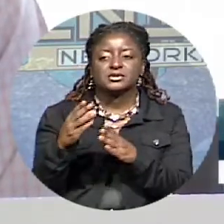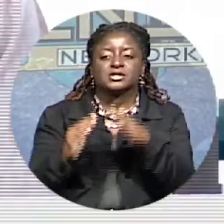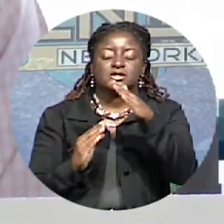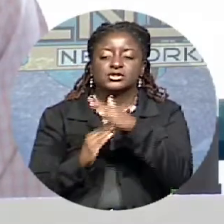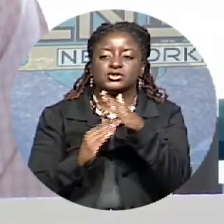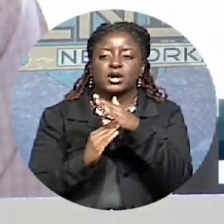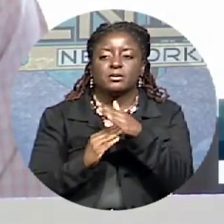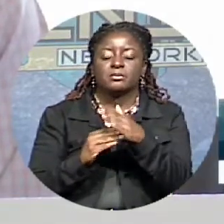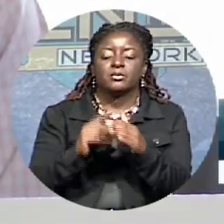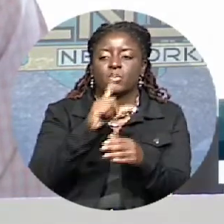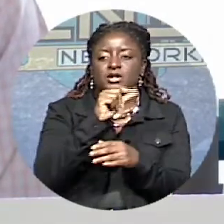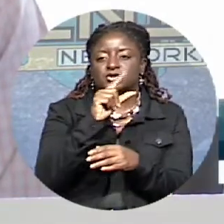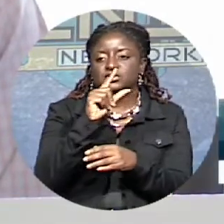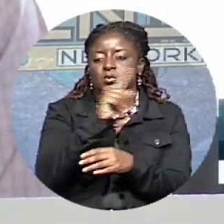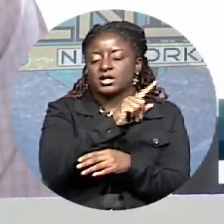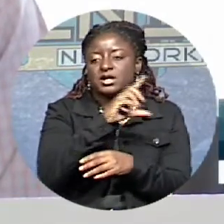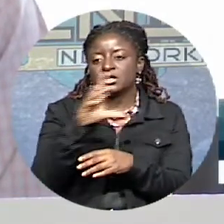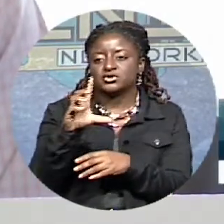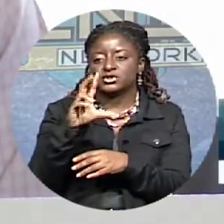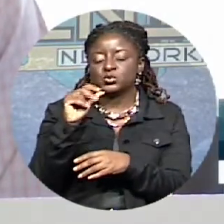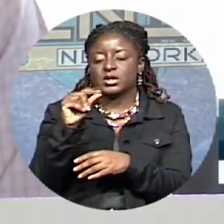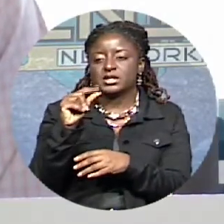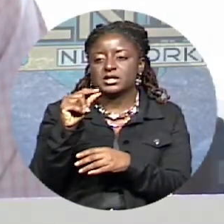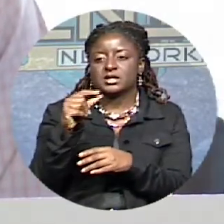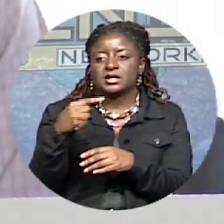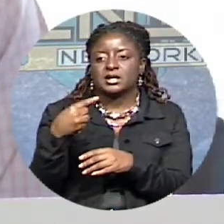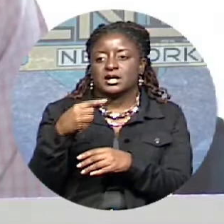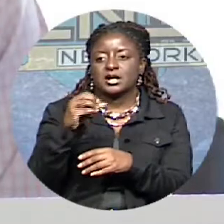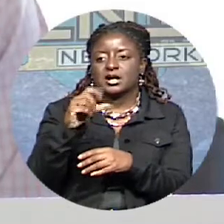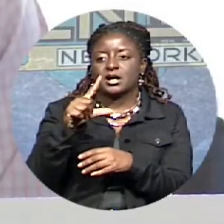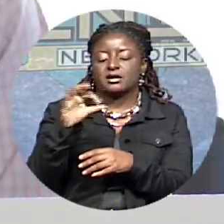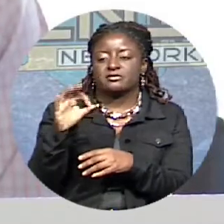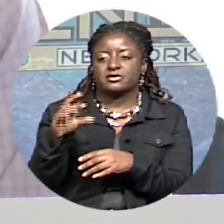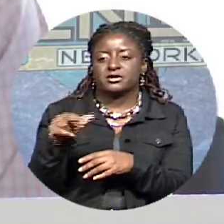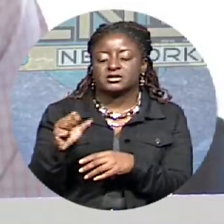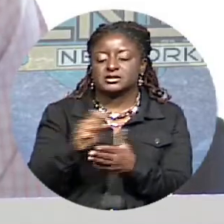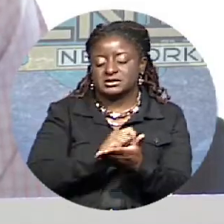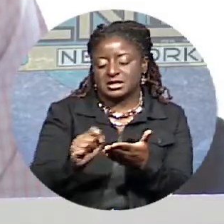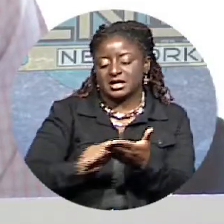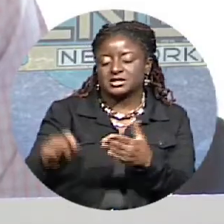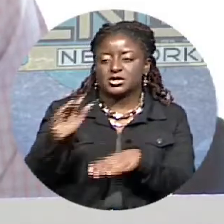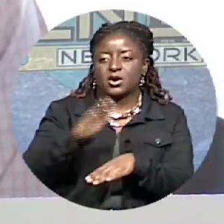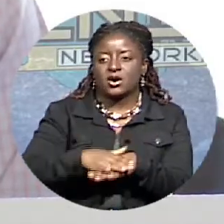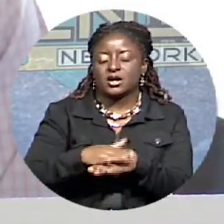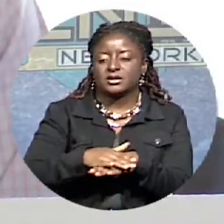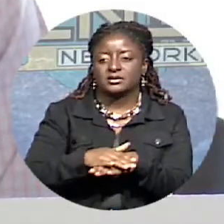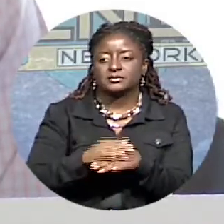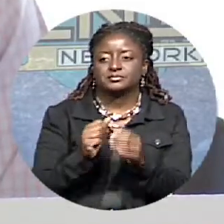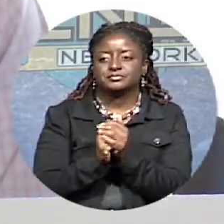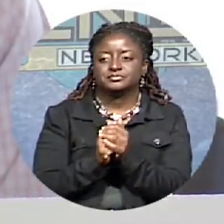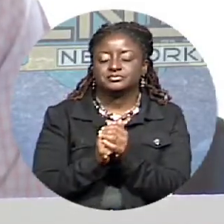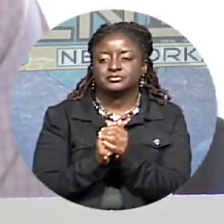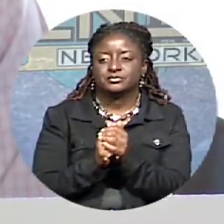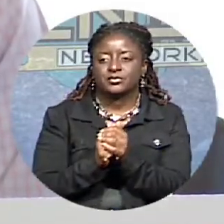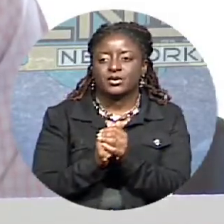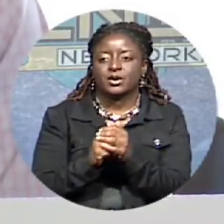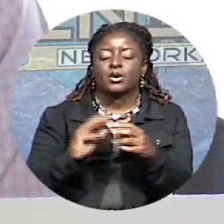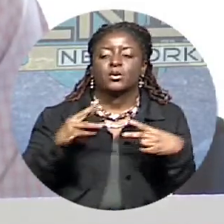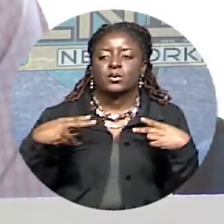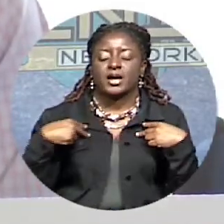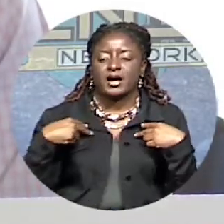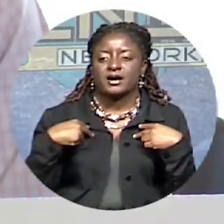to be a part of the event, and the impact is they'll be coming with their caddies, with their managers, and all of those persons. So we